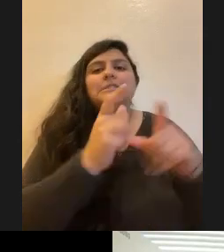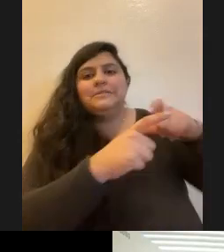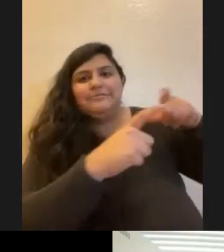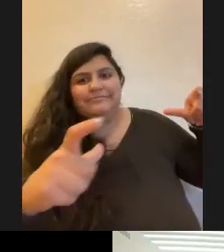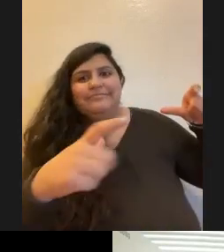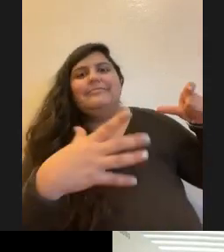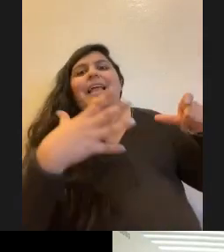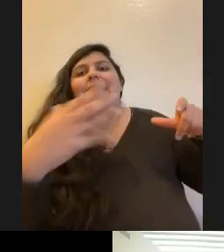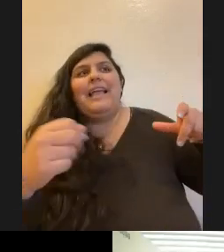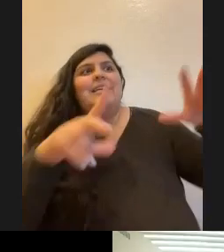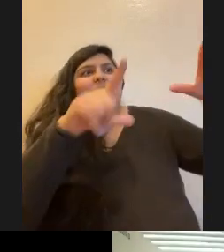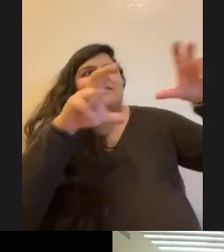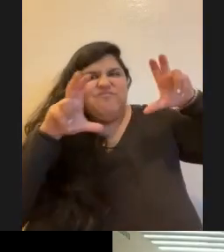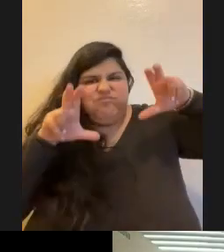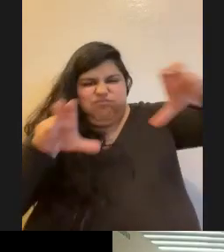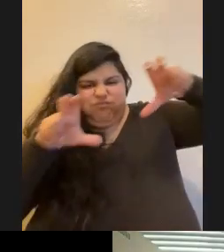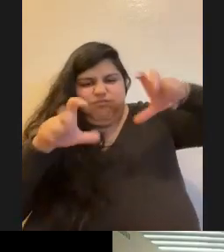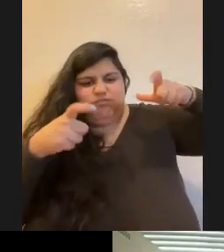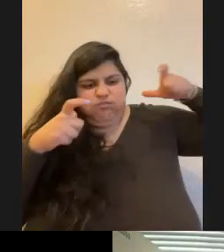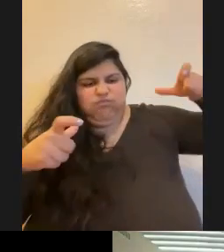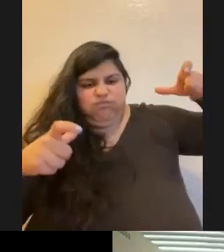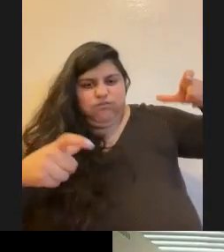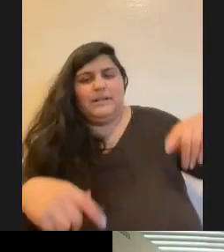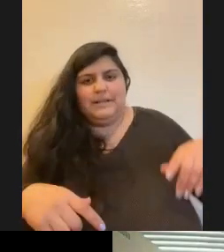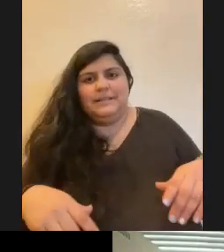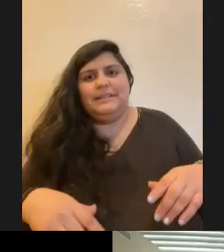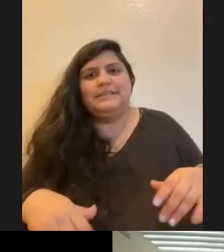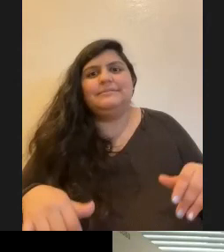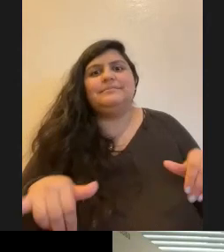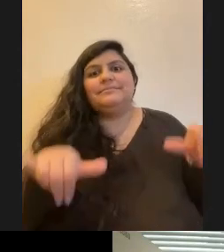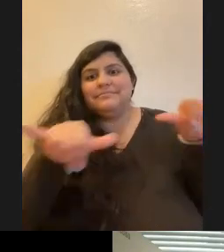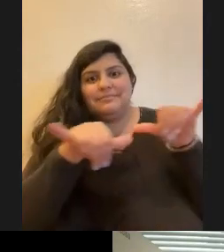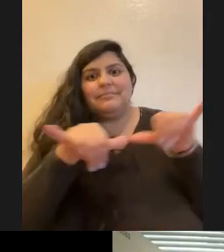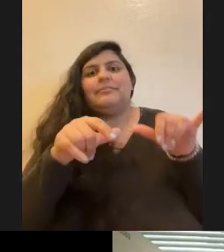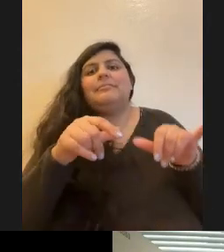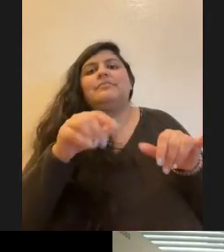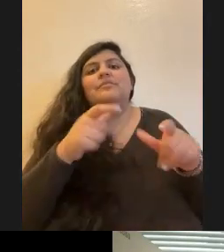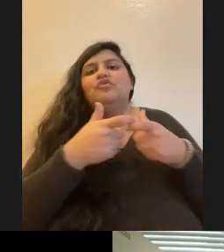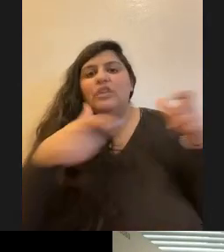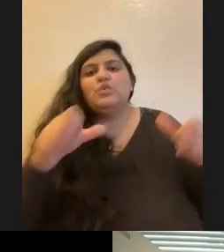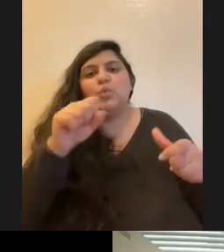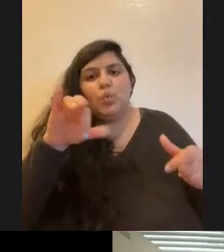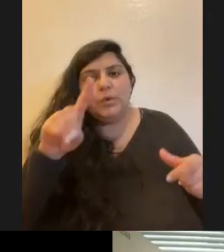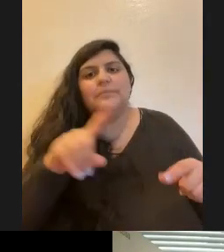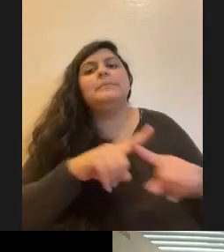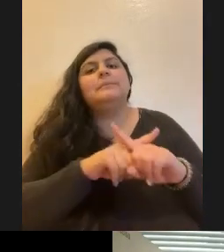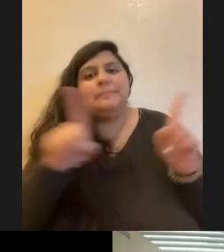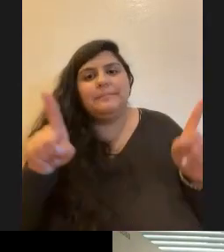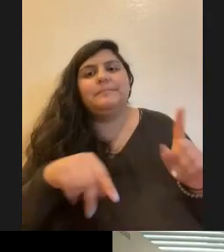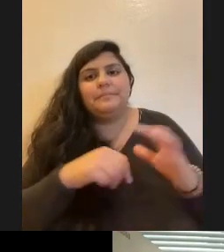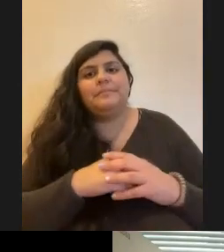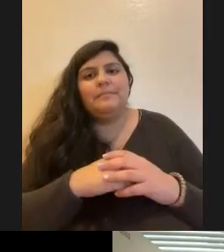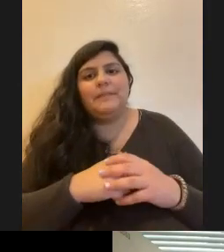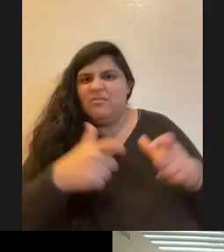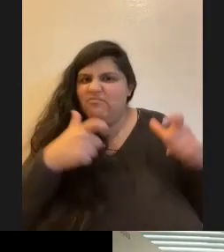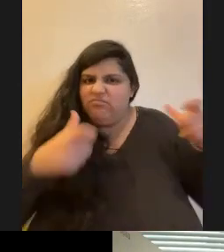like very chunky and big. They're about the same length as a giant squid, but they're just